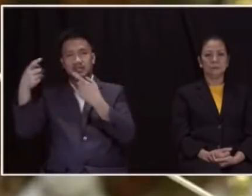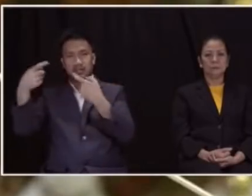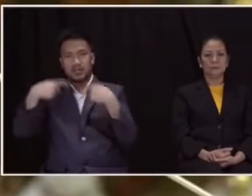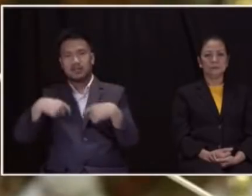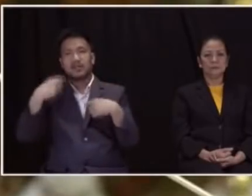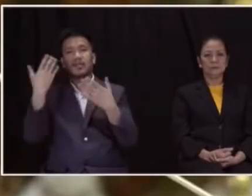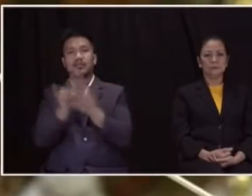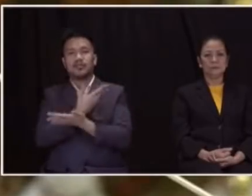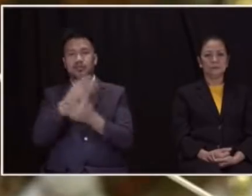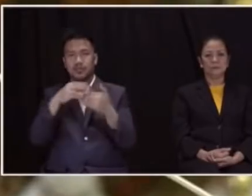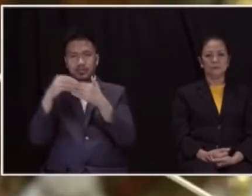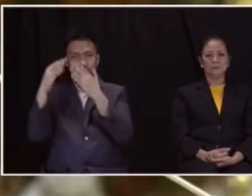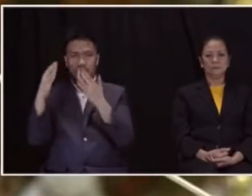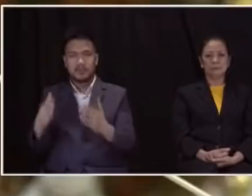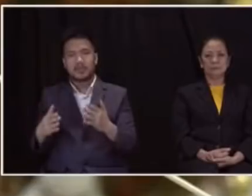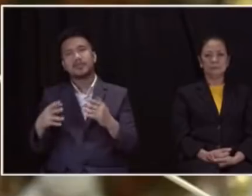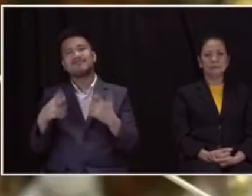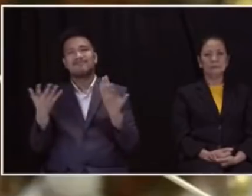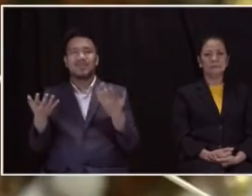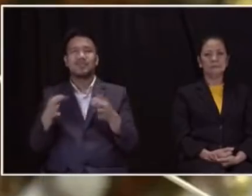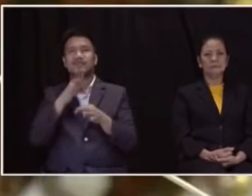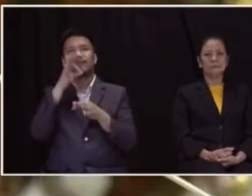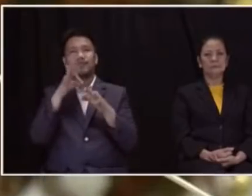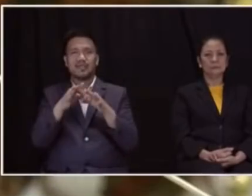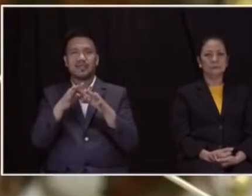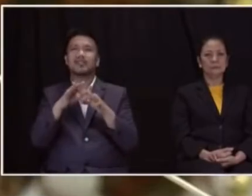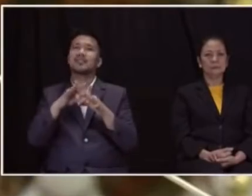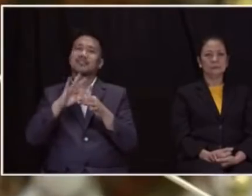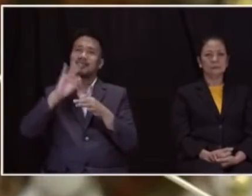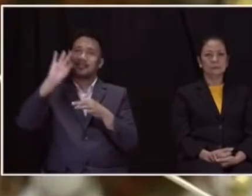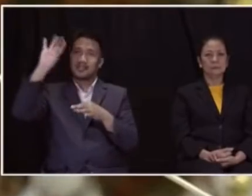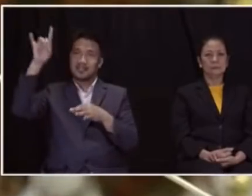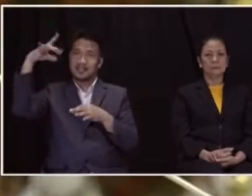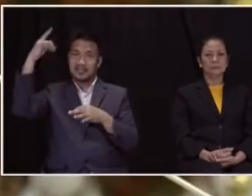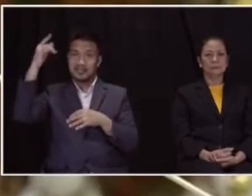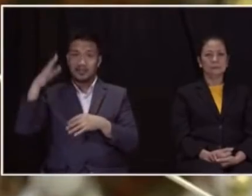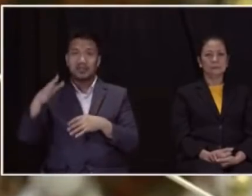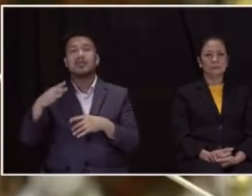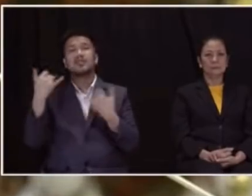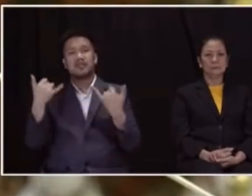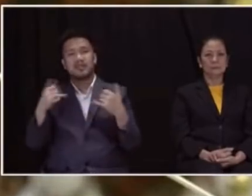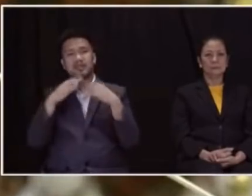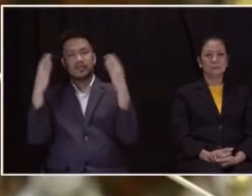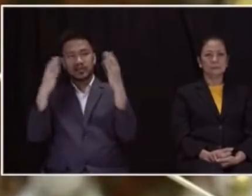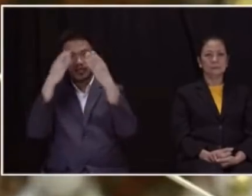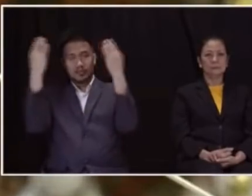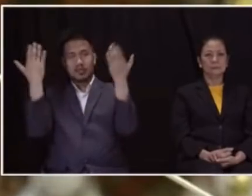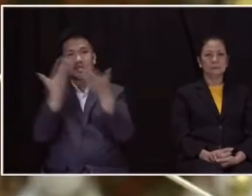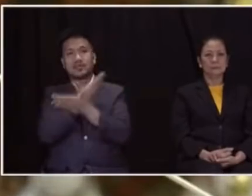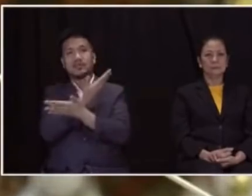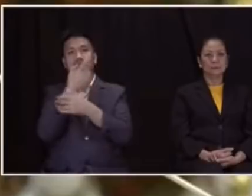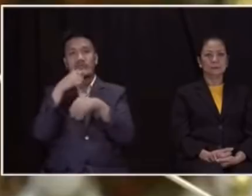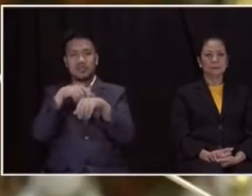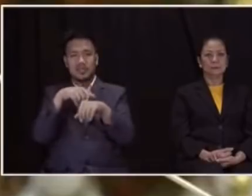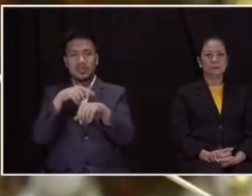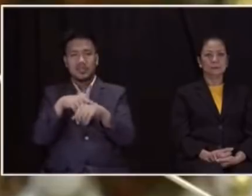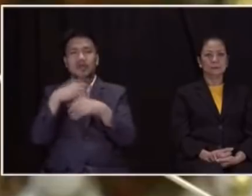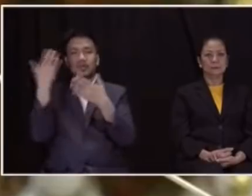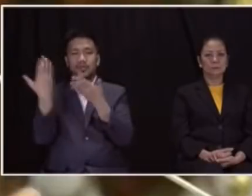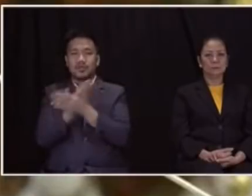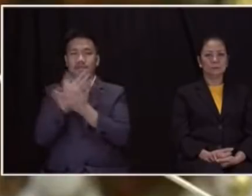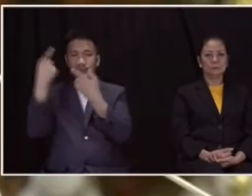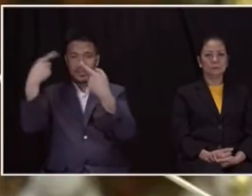shepherd. It seems providential, doesn't it, that we celebrate this new chapter, this new gift,